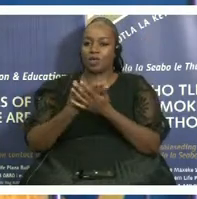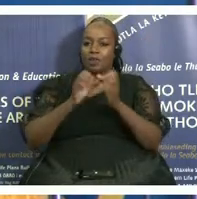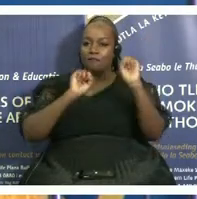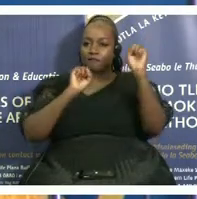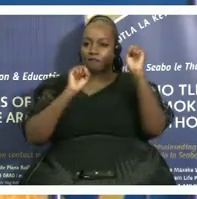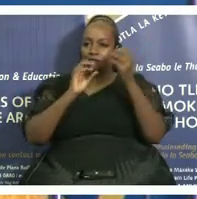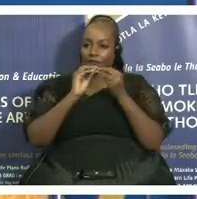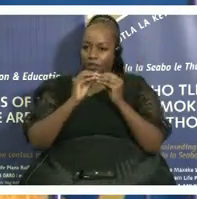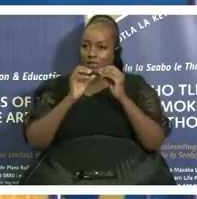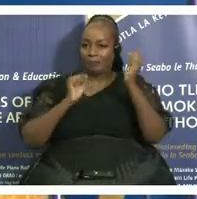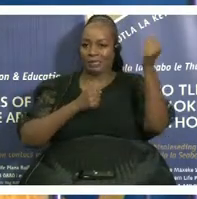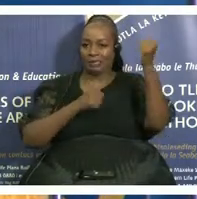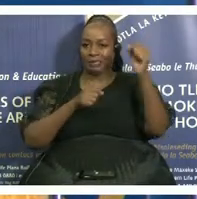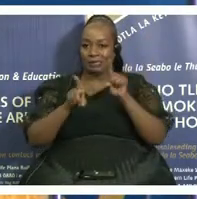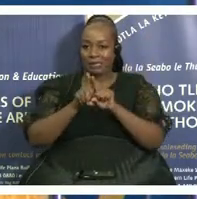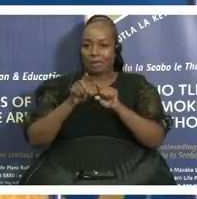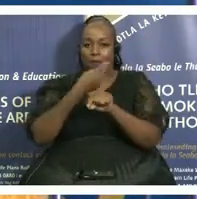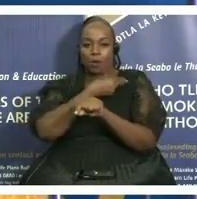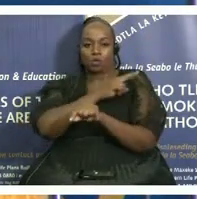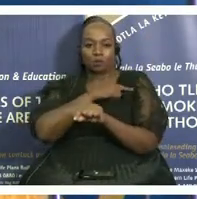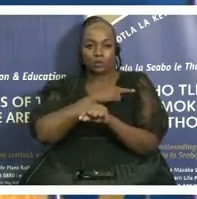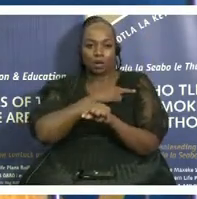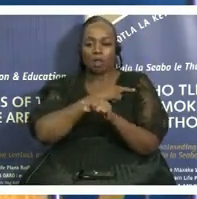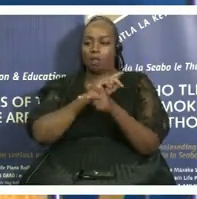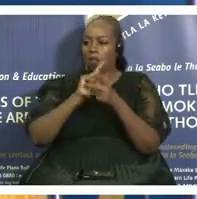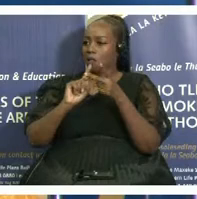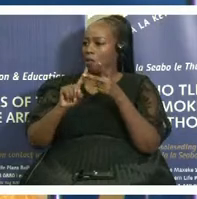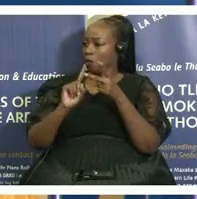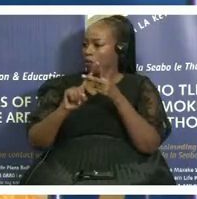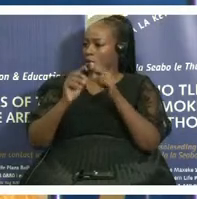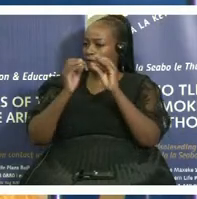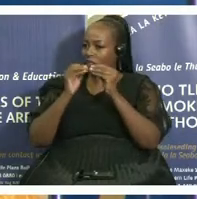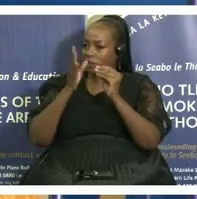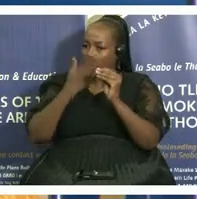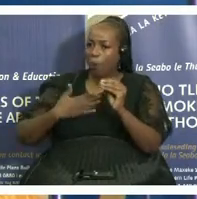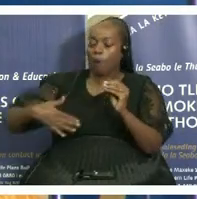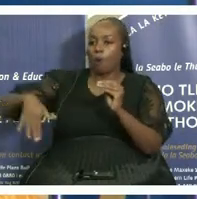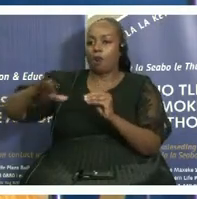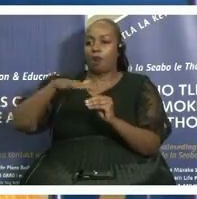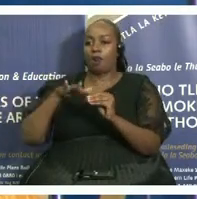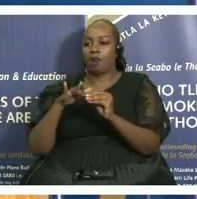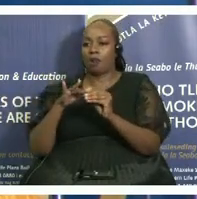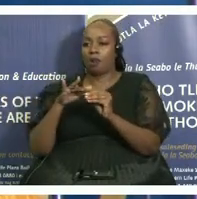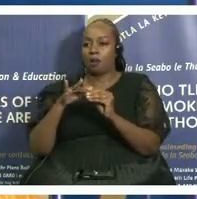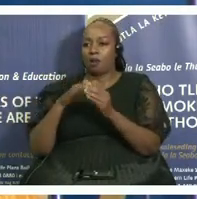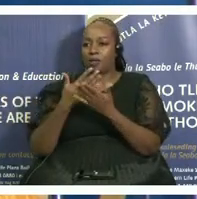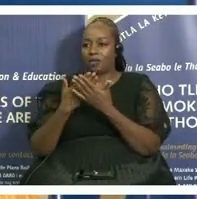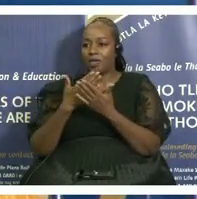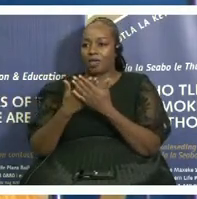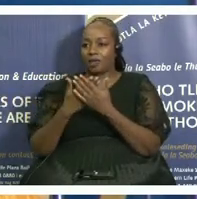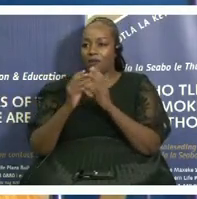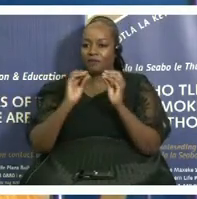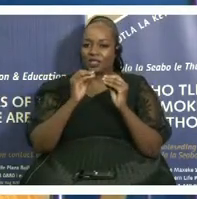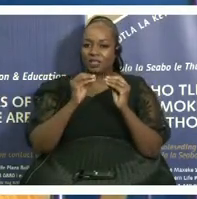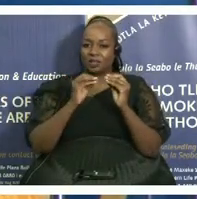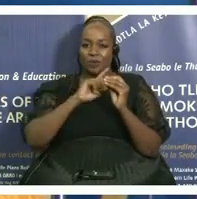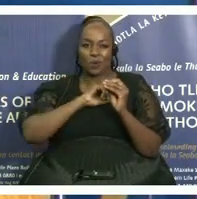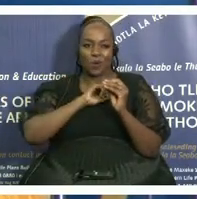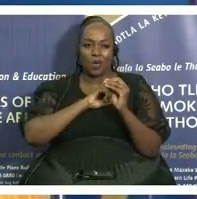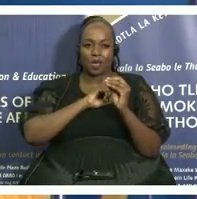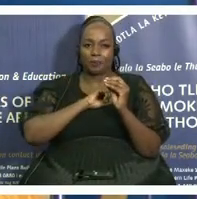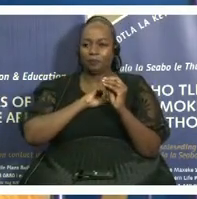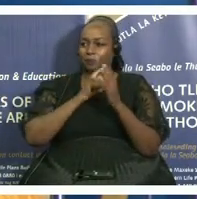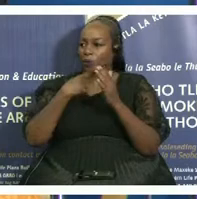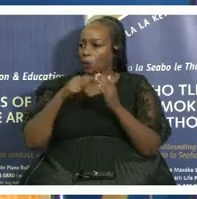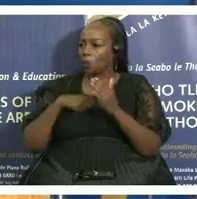lukisa. Dipetlele tsa rona ba tle ba tsebe ho lukisa hohle moo o tlamehile ho lukiswa teng hore re seke ra iphumana re